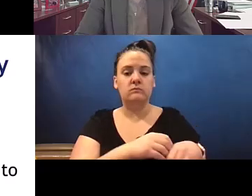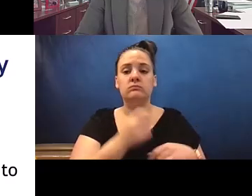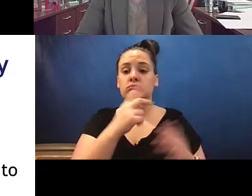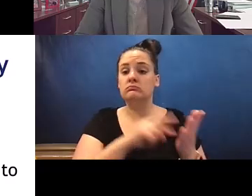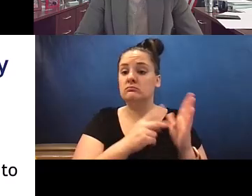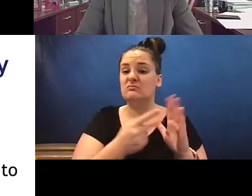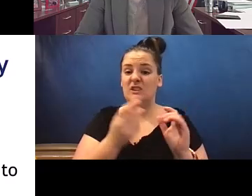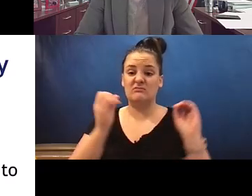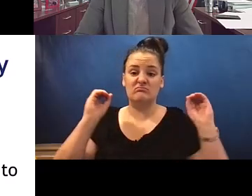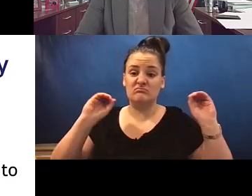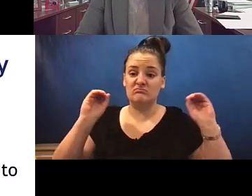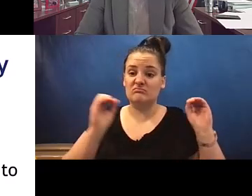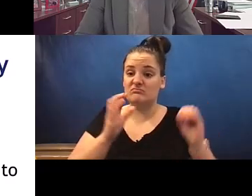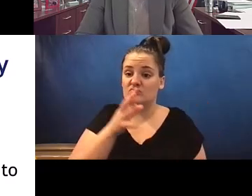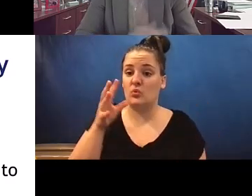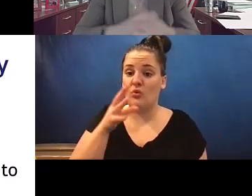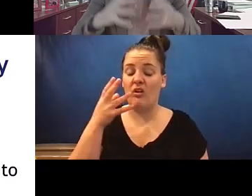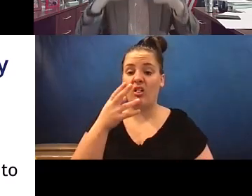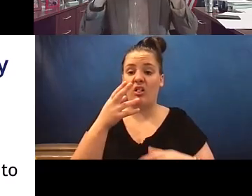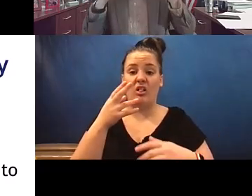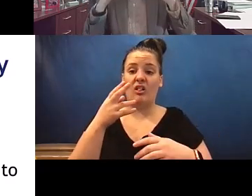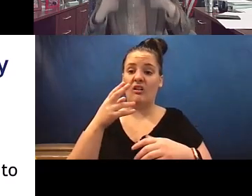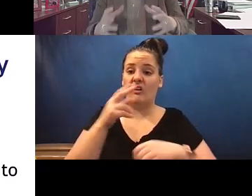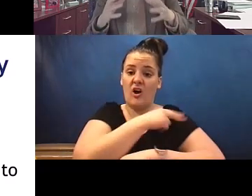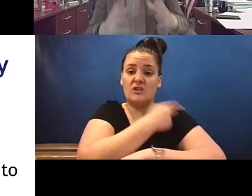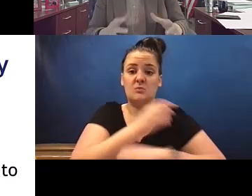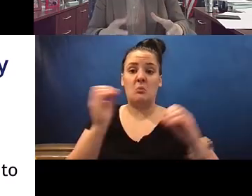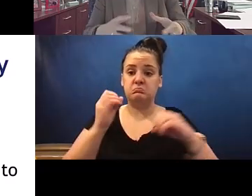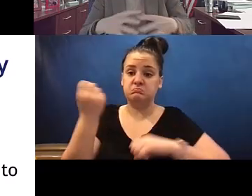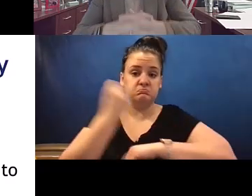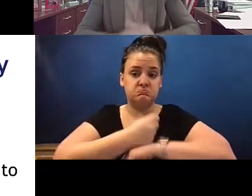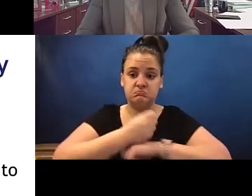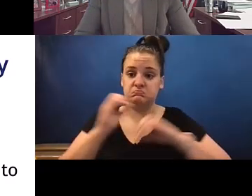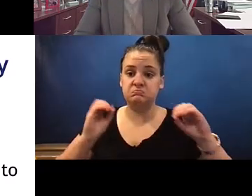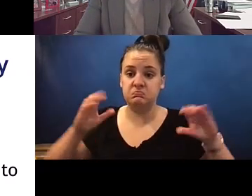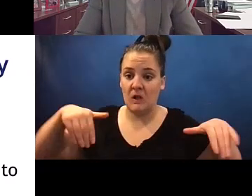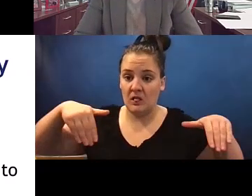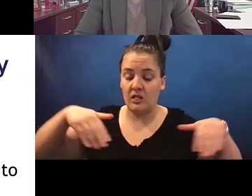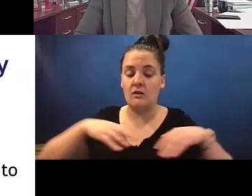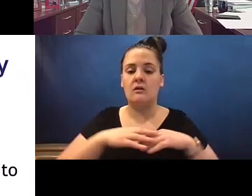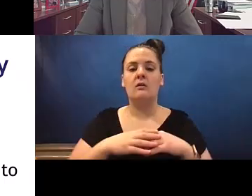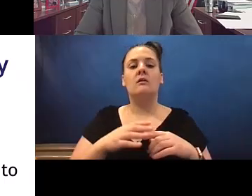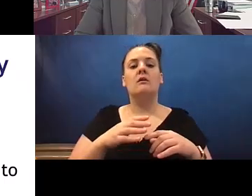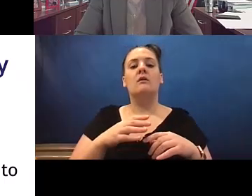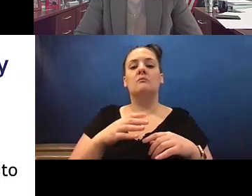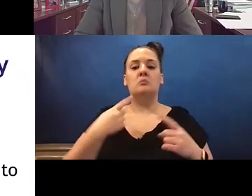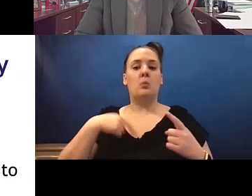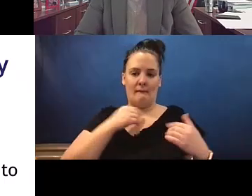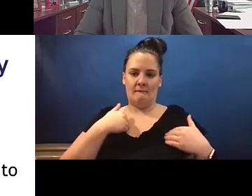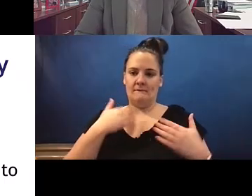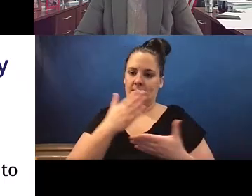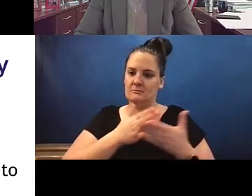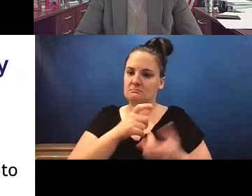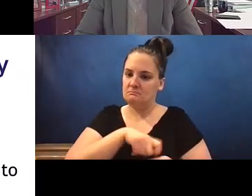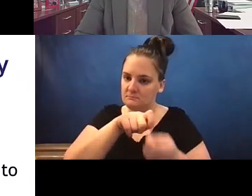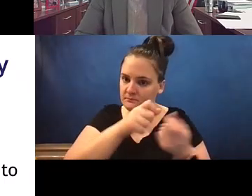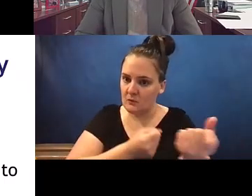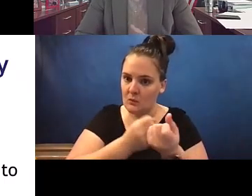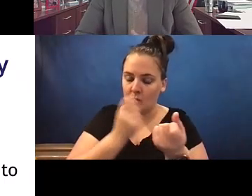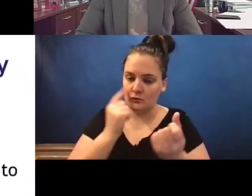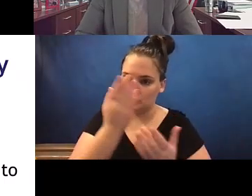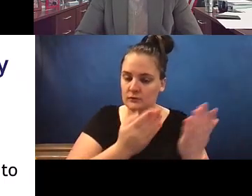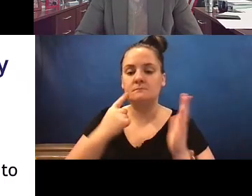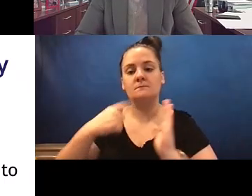our rural hospitals. And so we've also built in certain support services, like, for